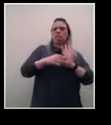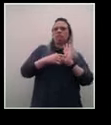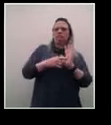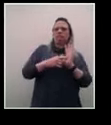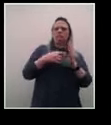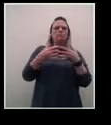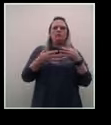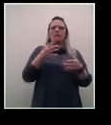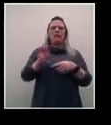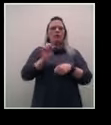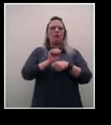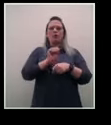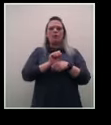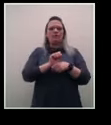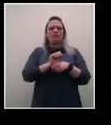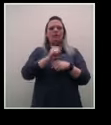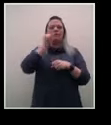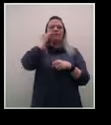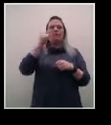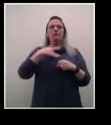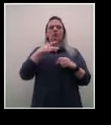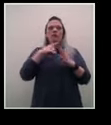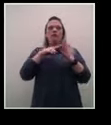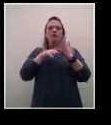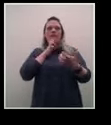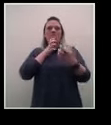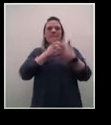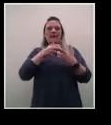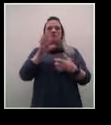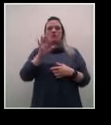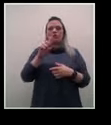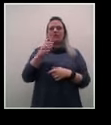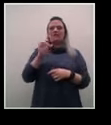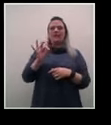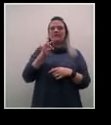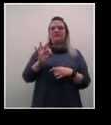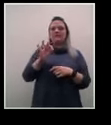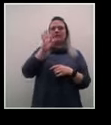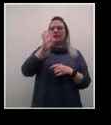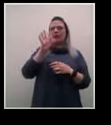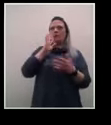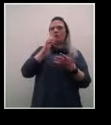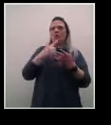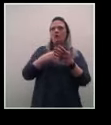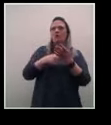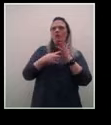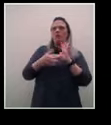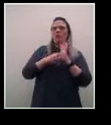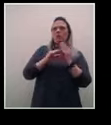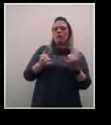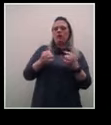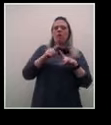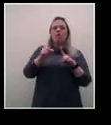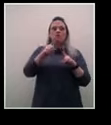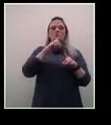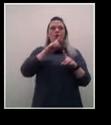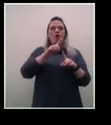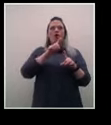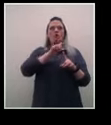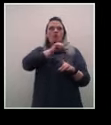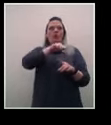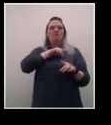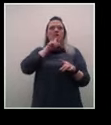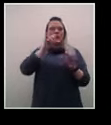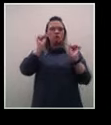of where you work. If you have symptoms consistent with COVID-19, and I'll go over that just now, you are eligible to get